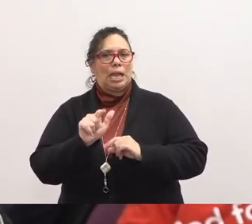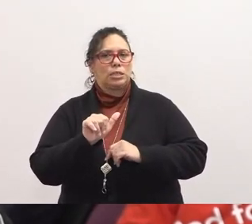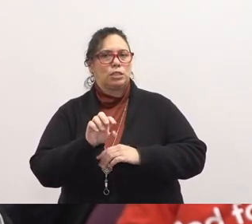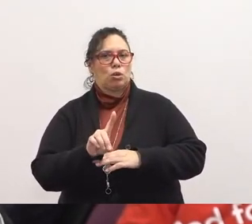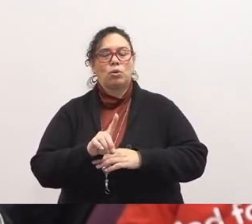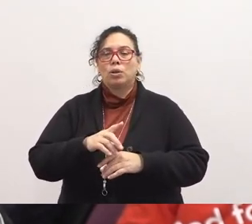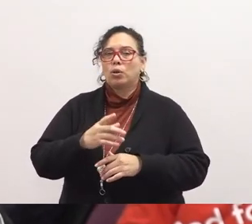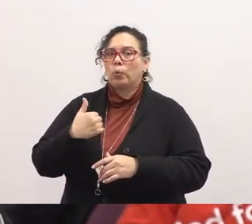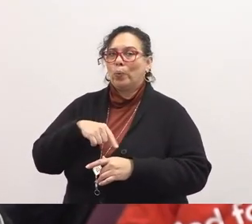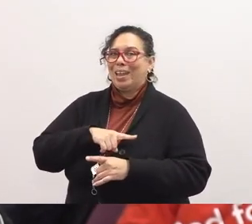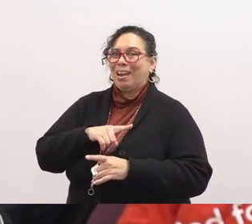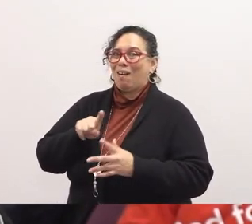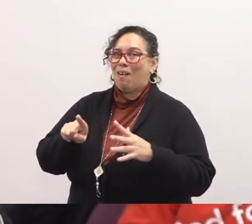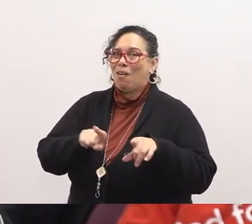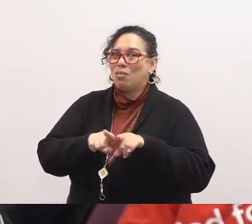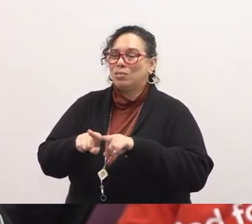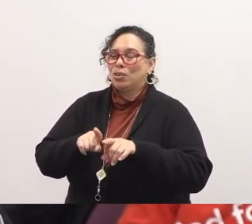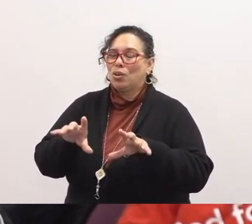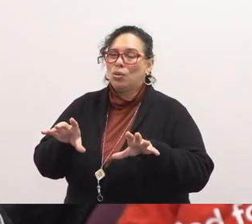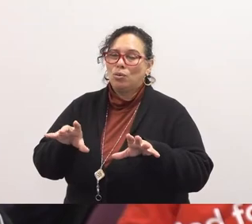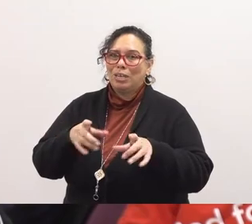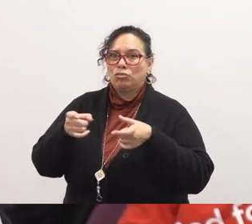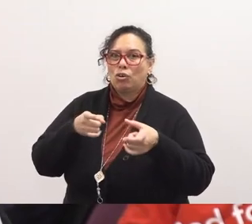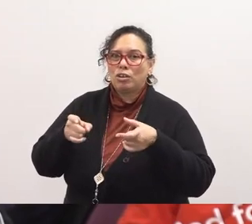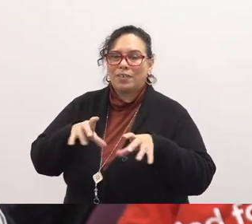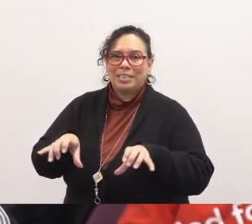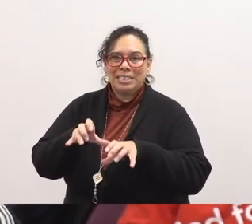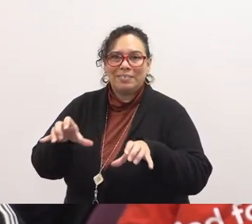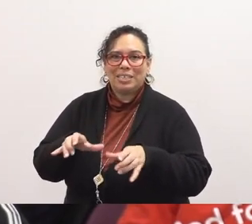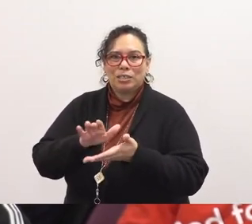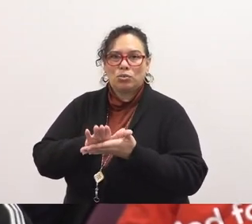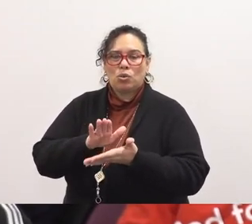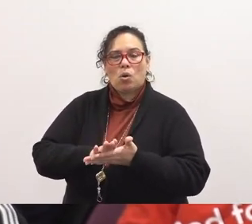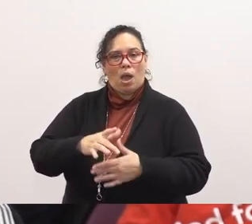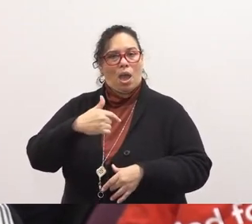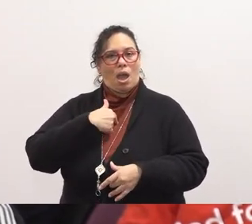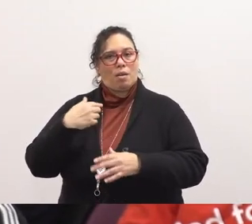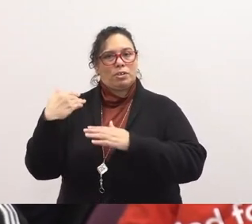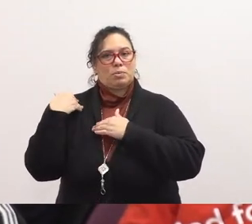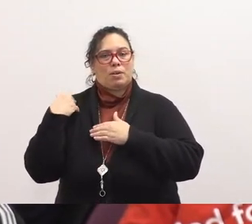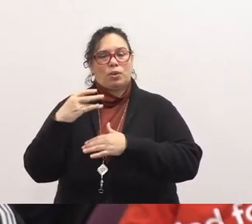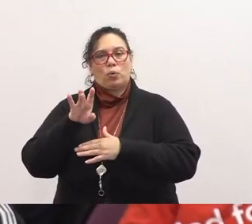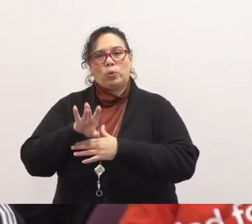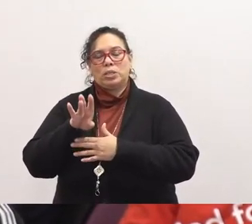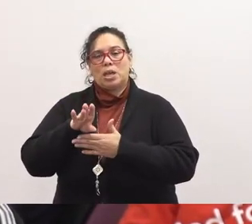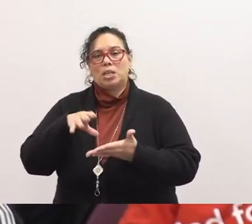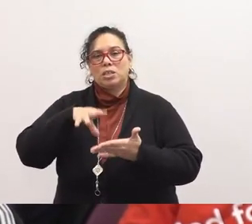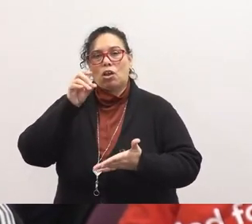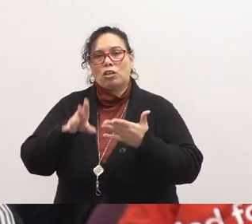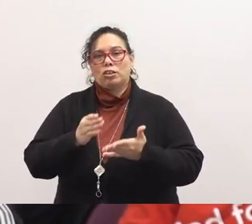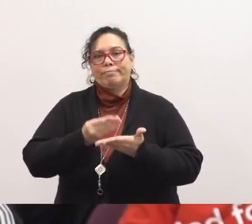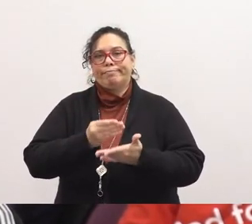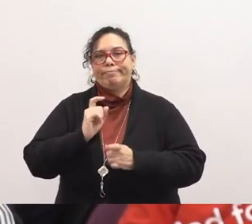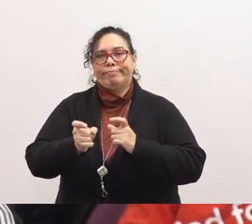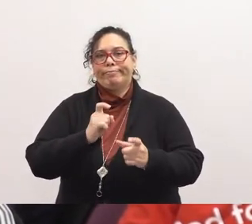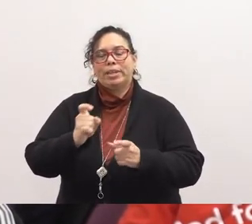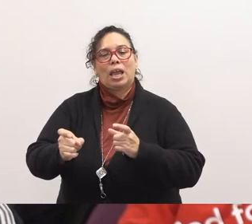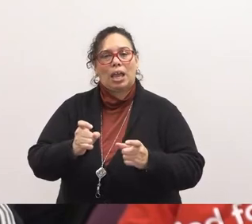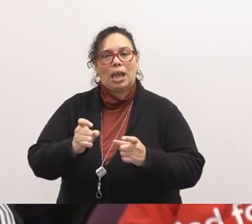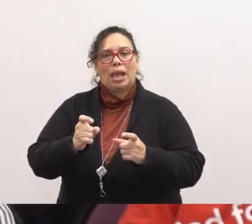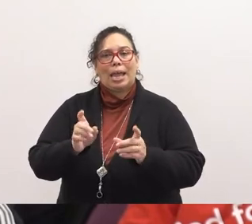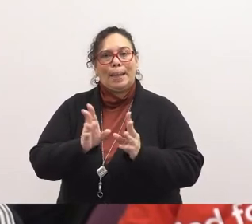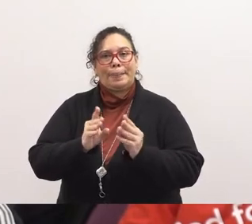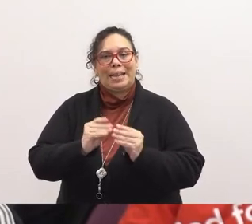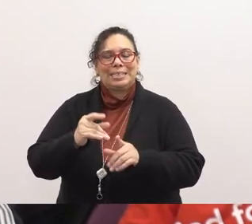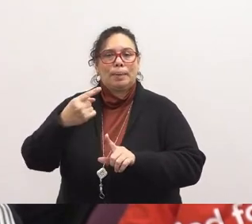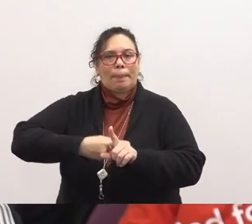are in charge of activities on campus. For instance, I am responsible for the Wilson Scholarship Committee, which requires